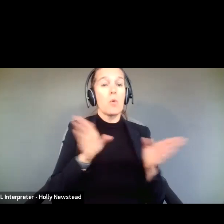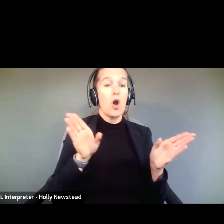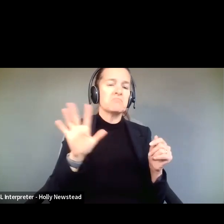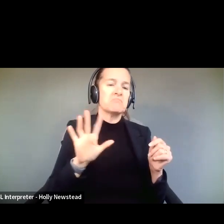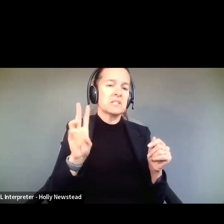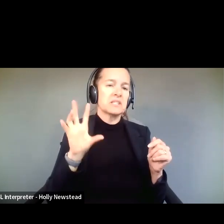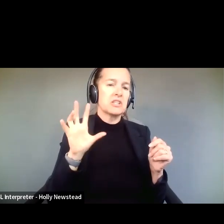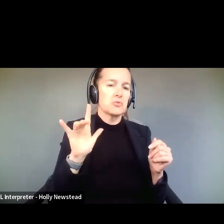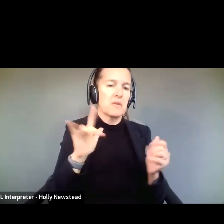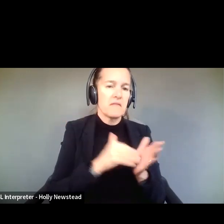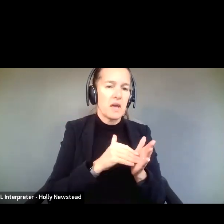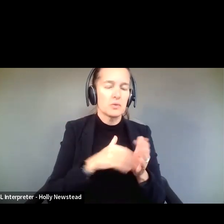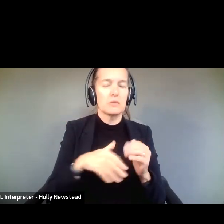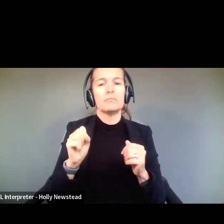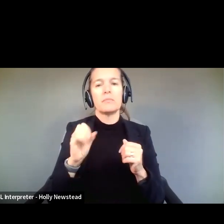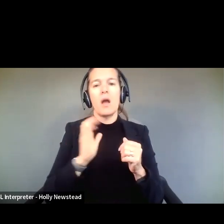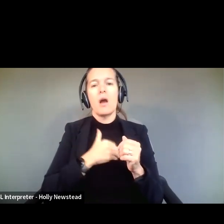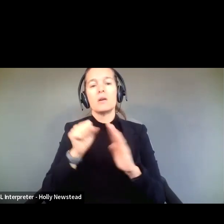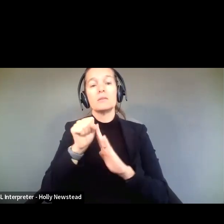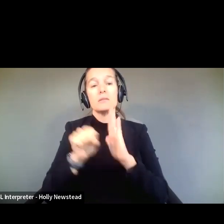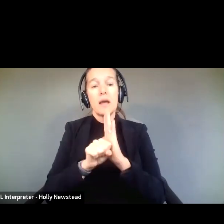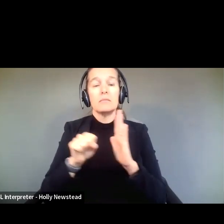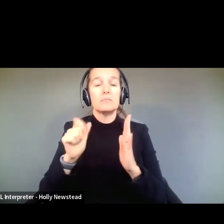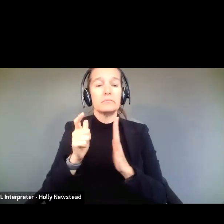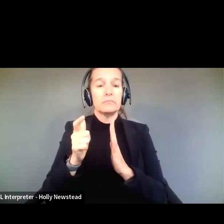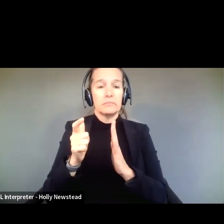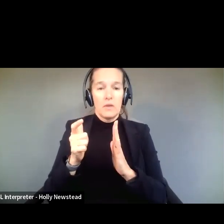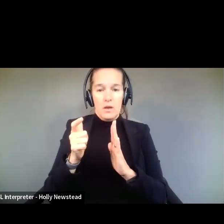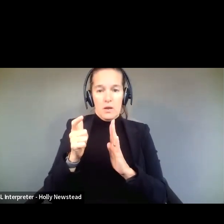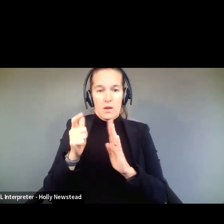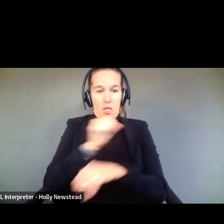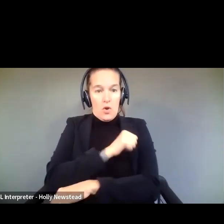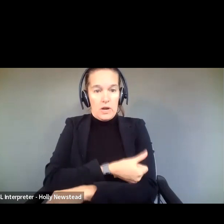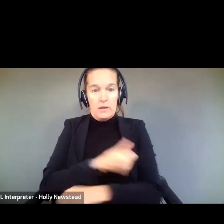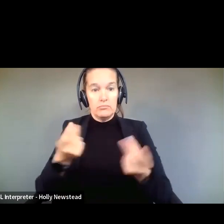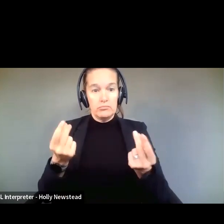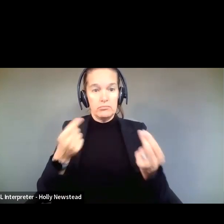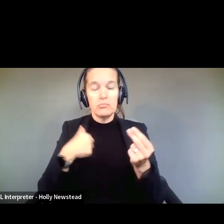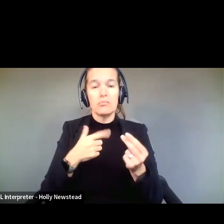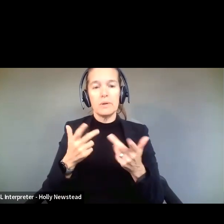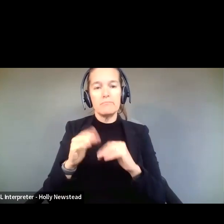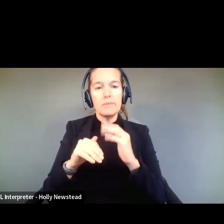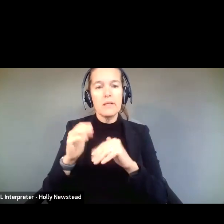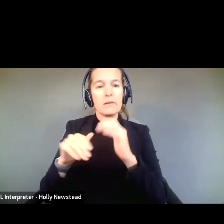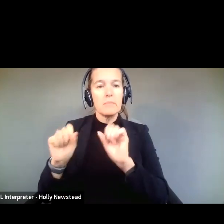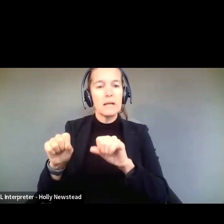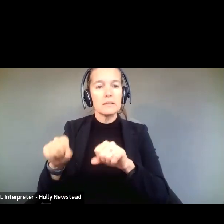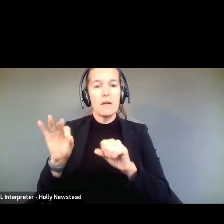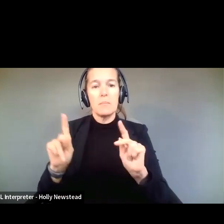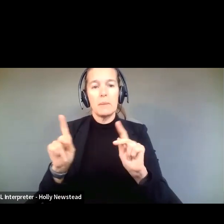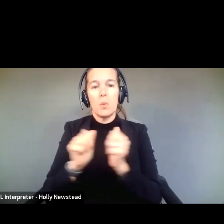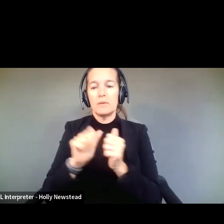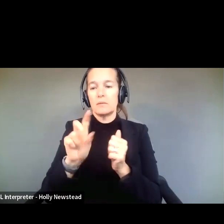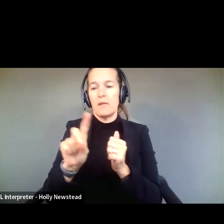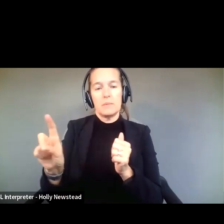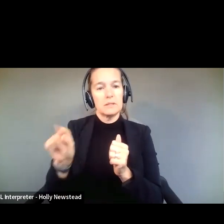625,000. Our statutory authority is to build the capacity of people with developmental disabilities in their